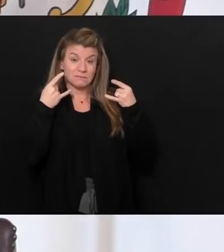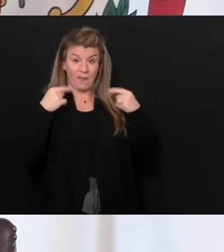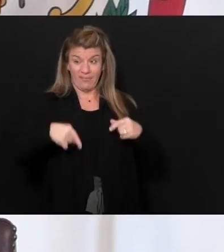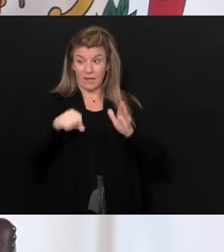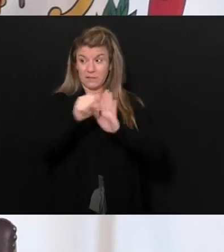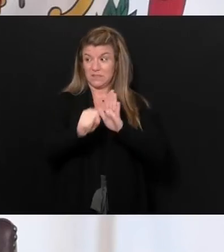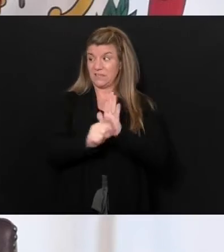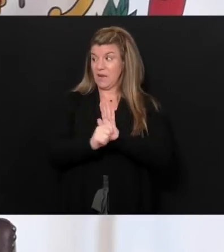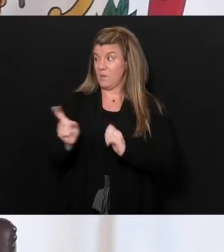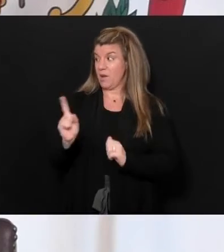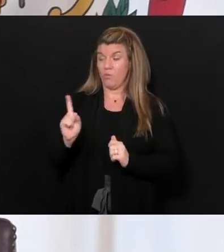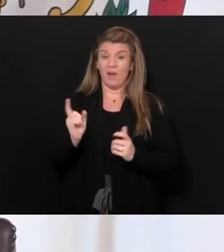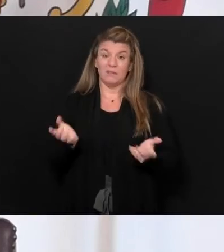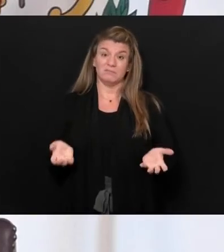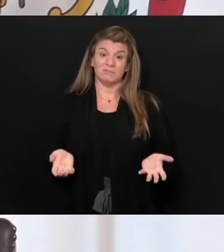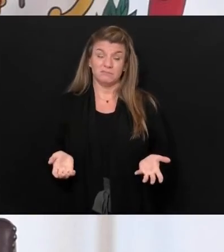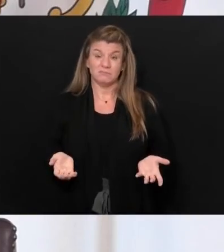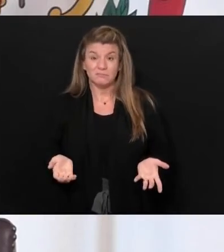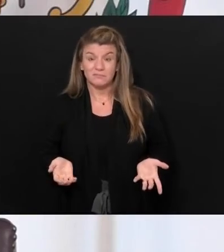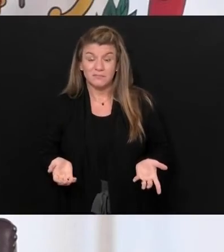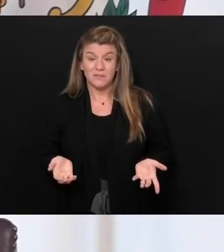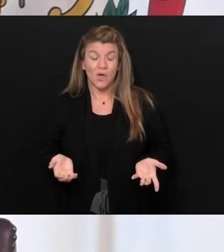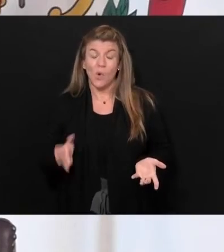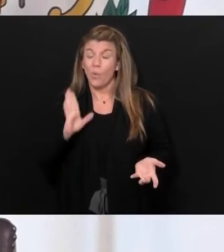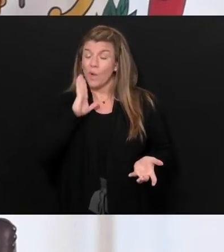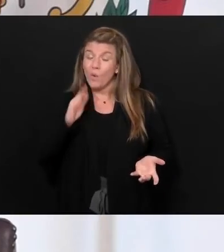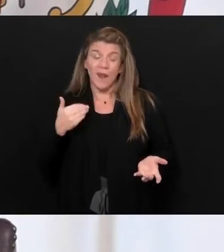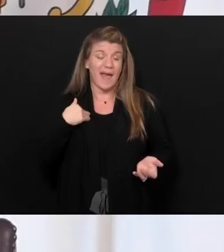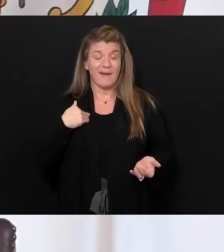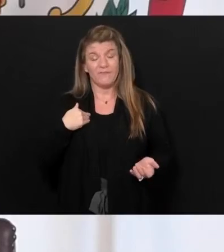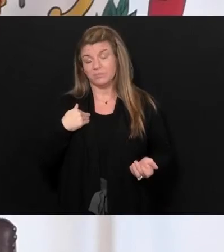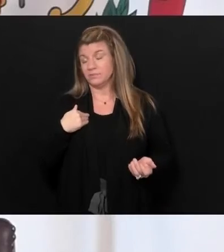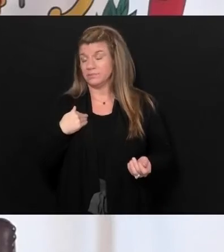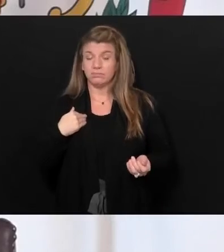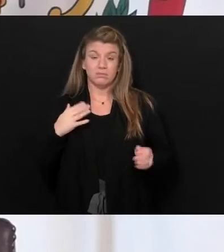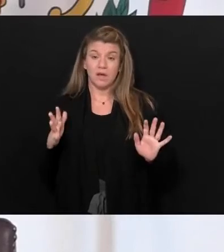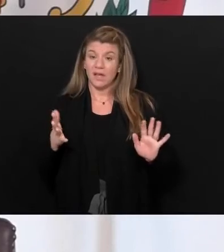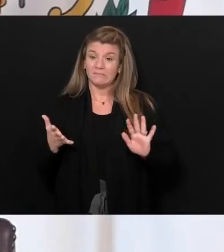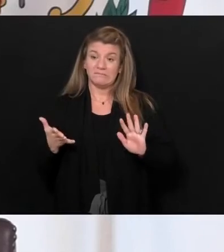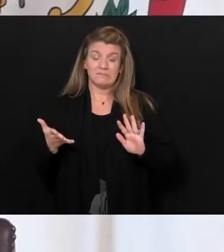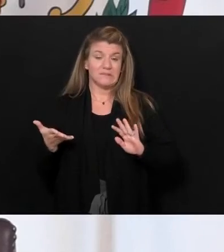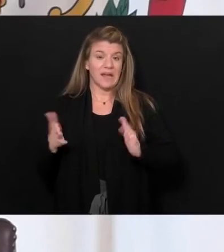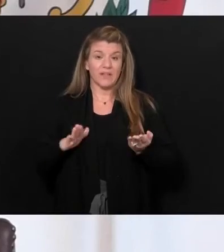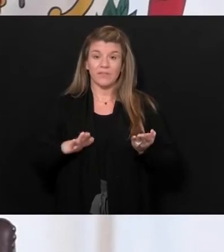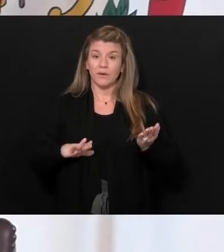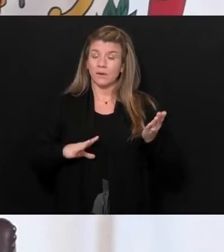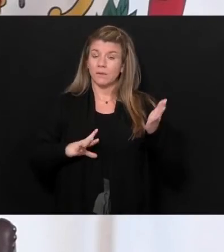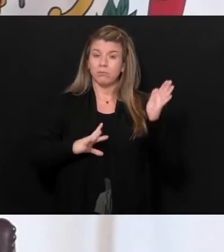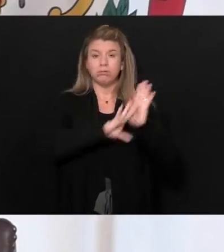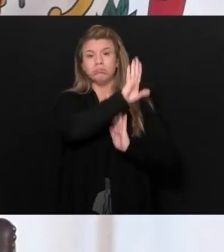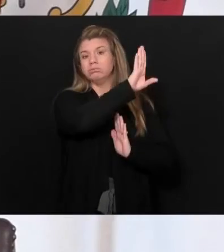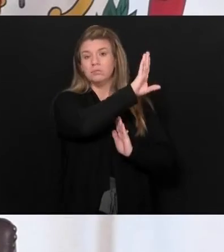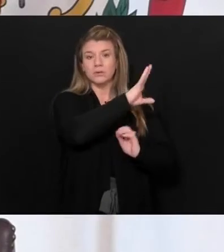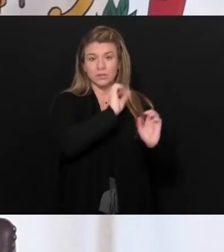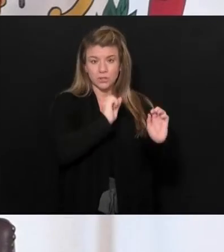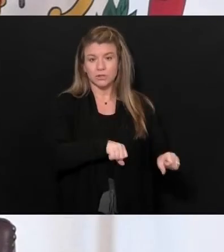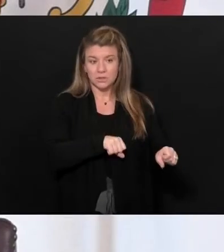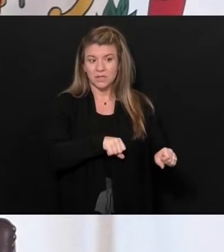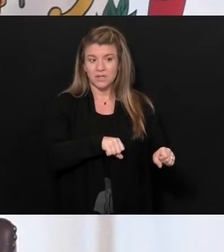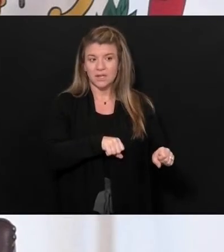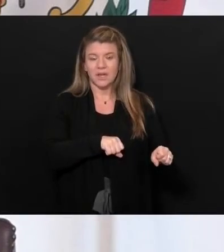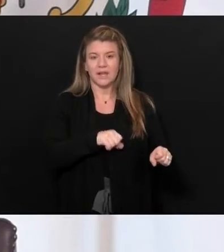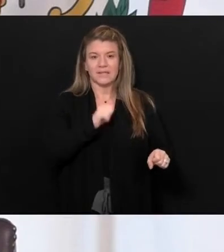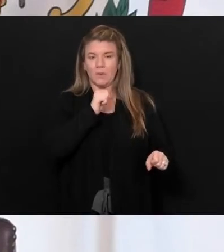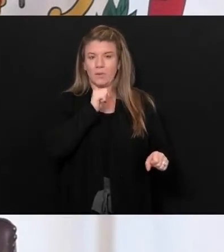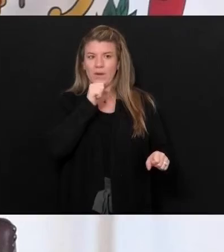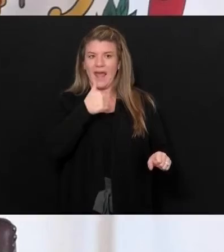crying out loud, we could have deaths like absolutely crazy, and it would just be